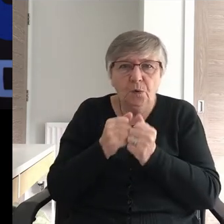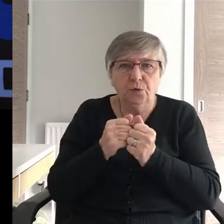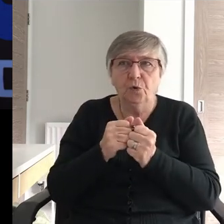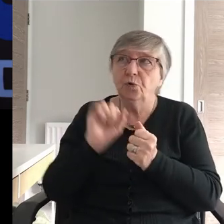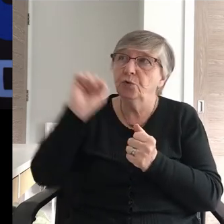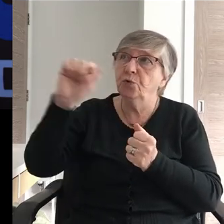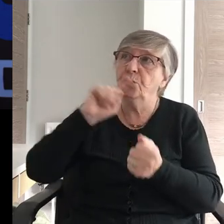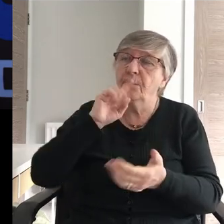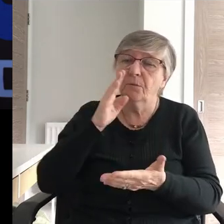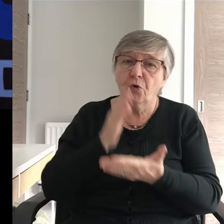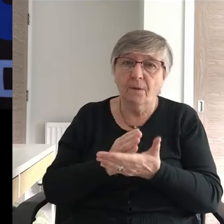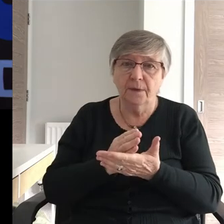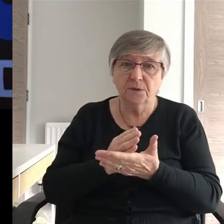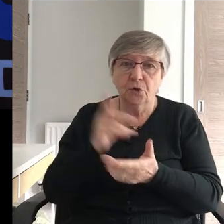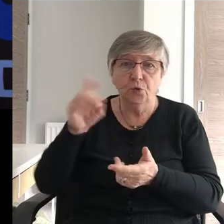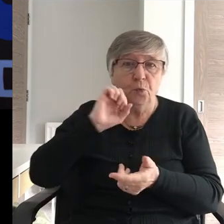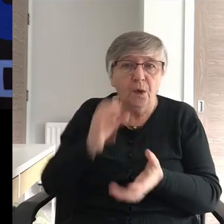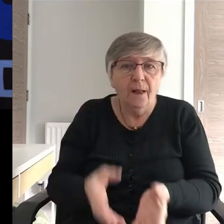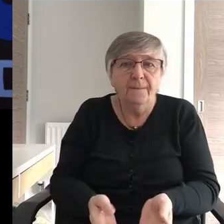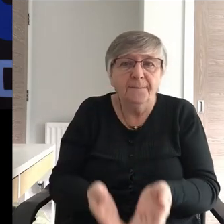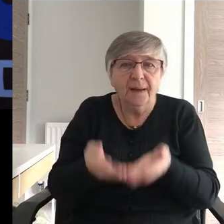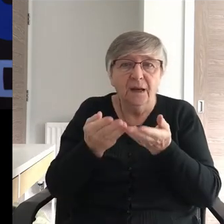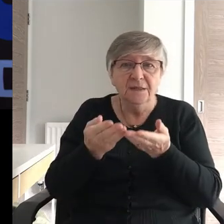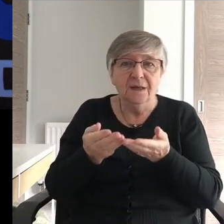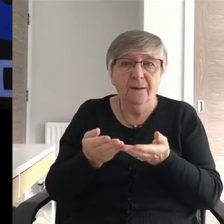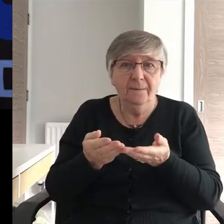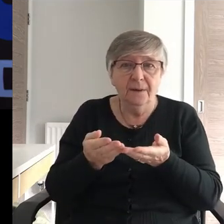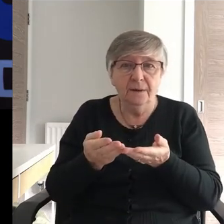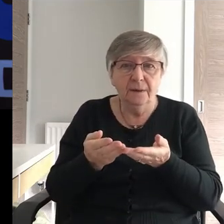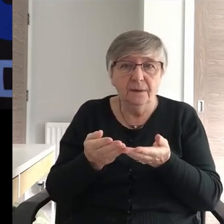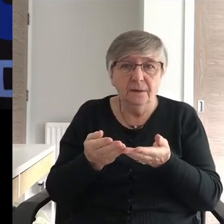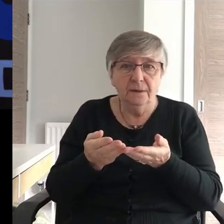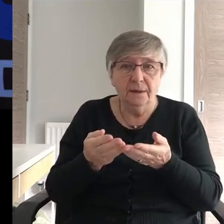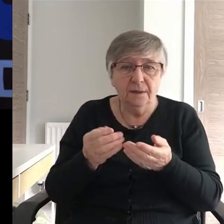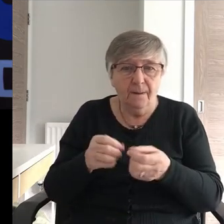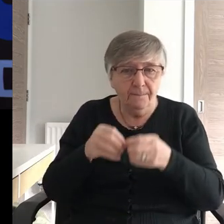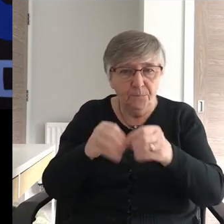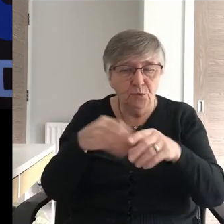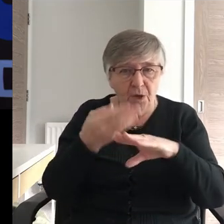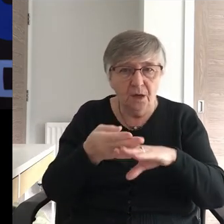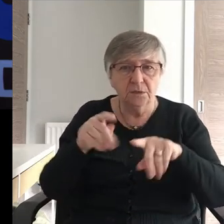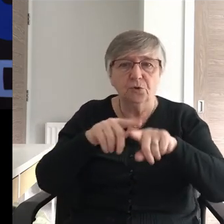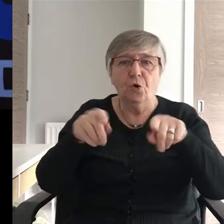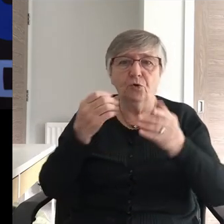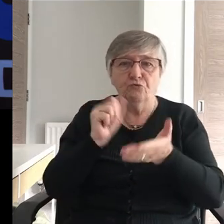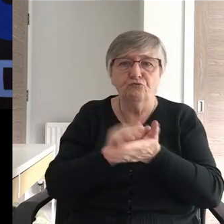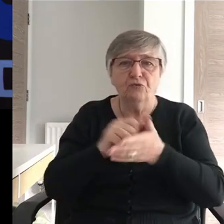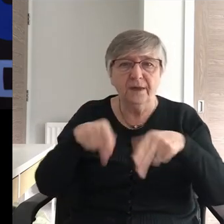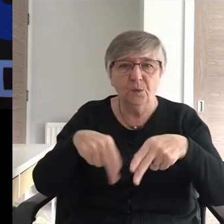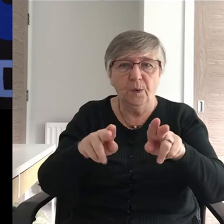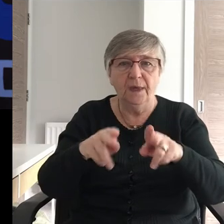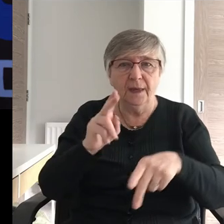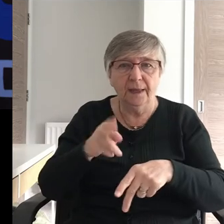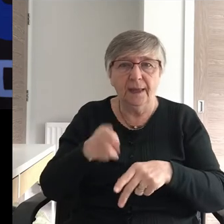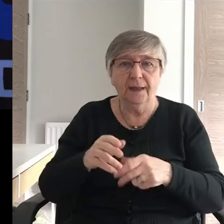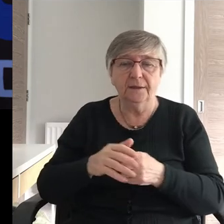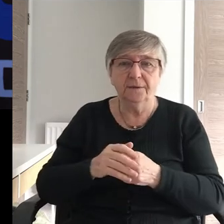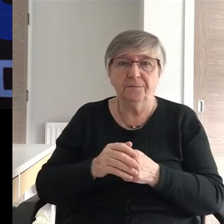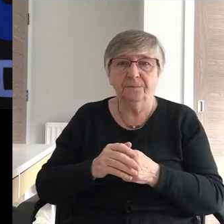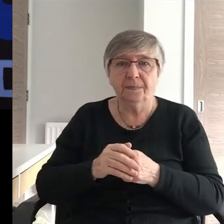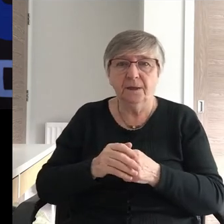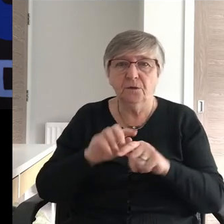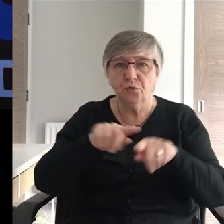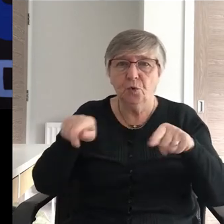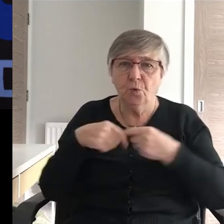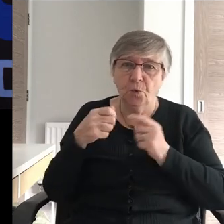to your promise that you will pick us up again and set our feet on your path once more.